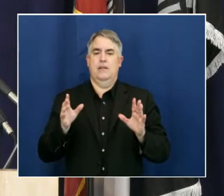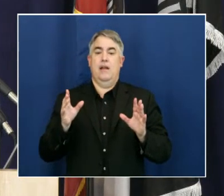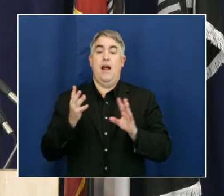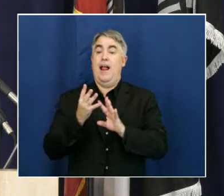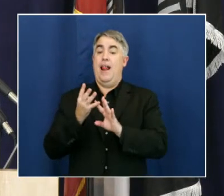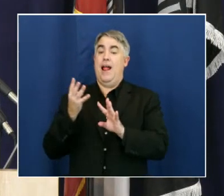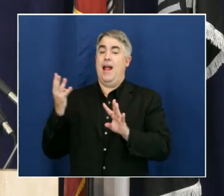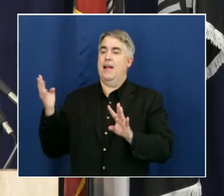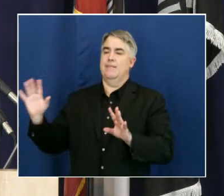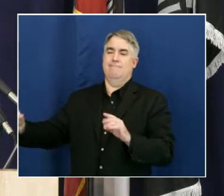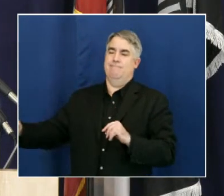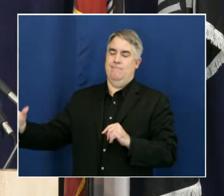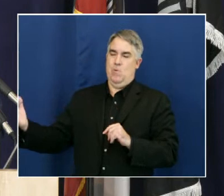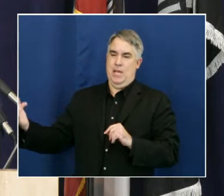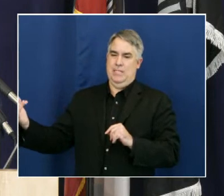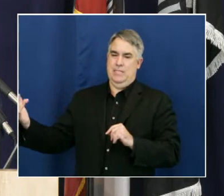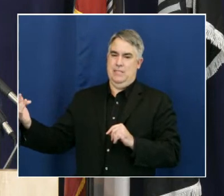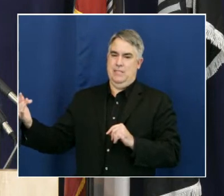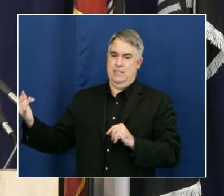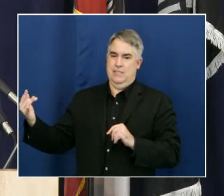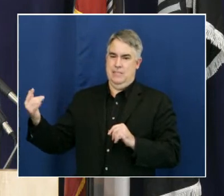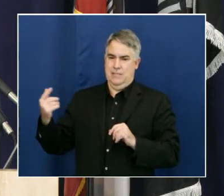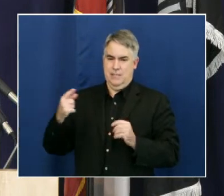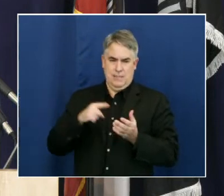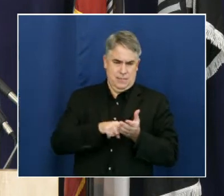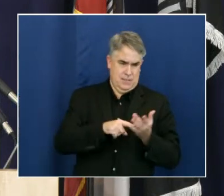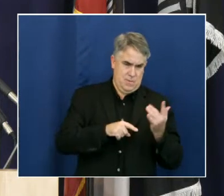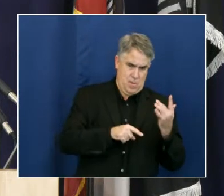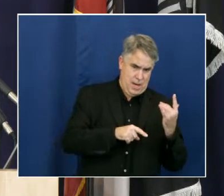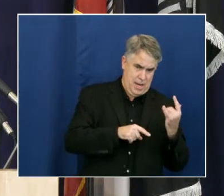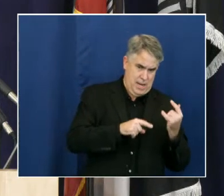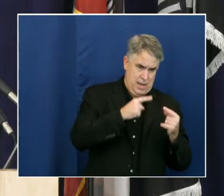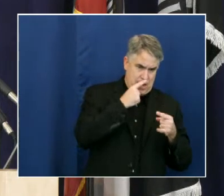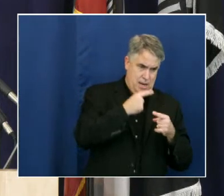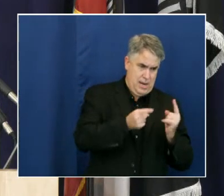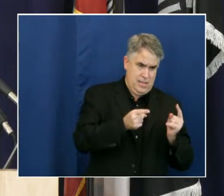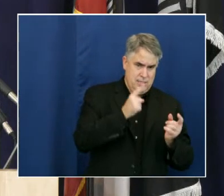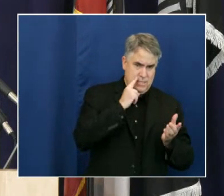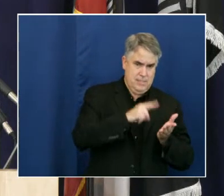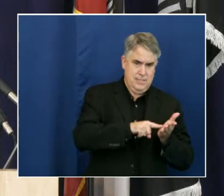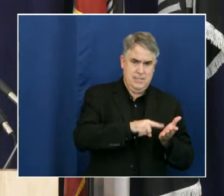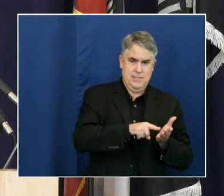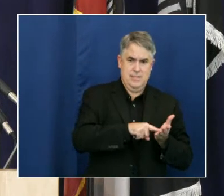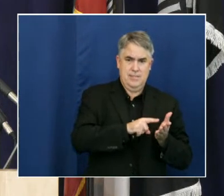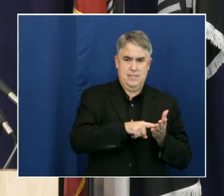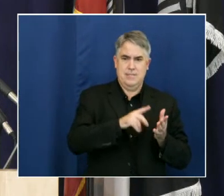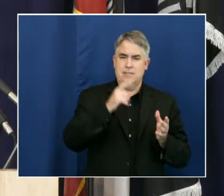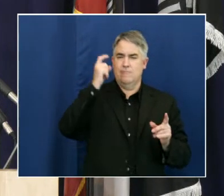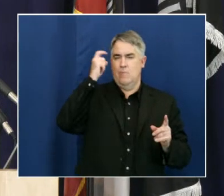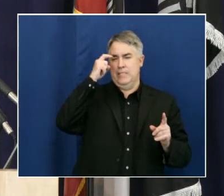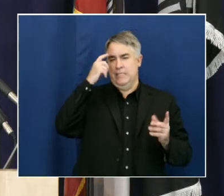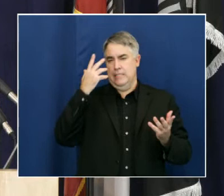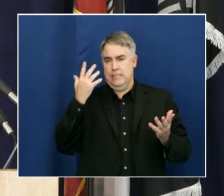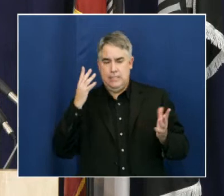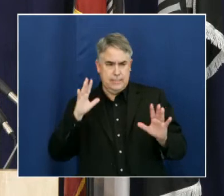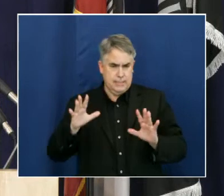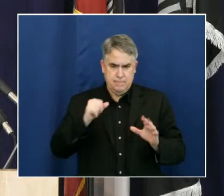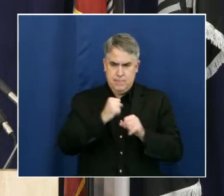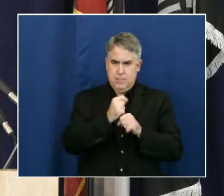able to investigate that in an abundance of caution. They switched out the lot that they were using in